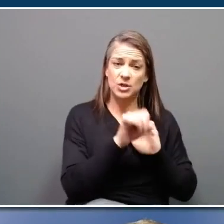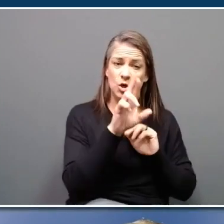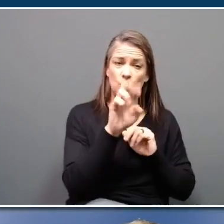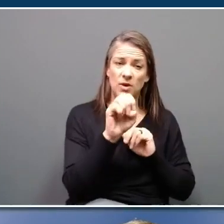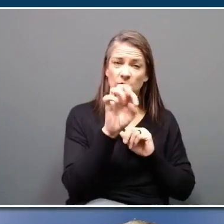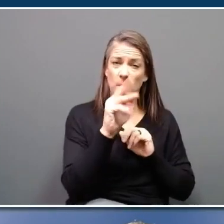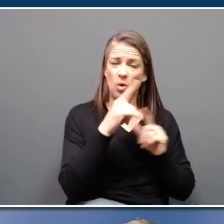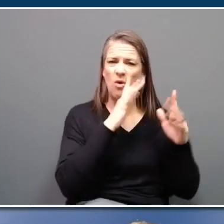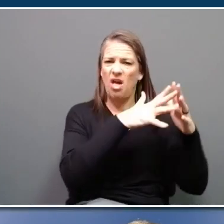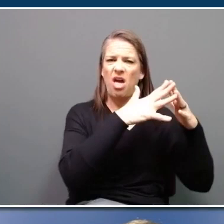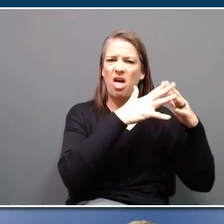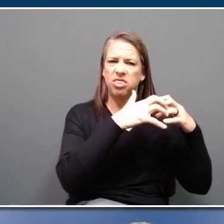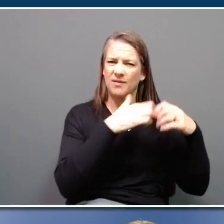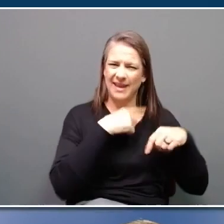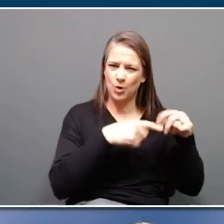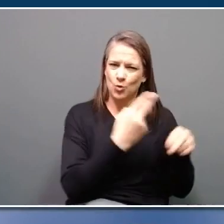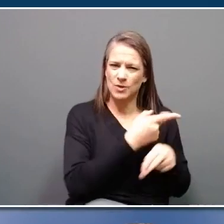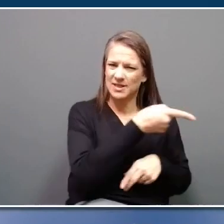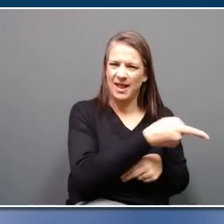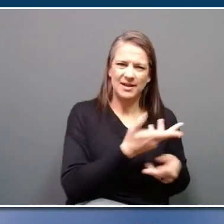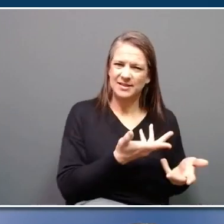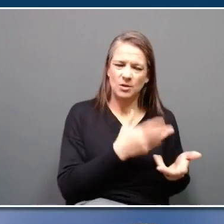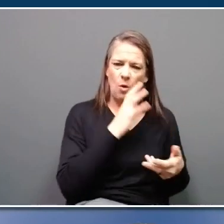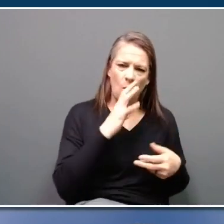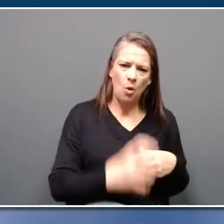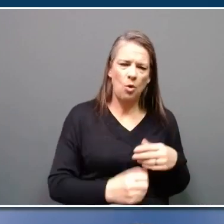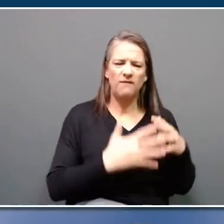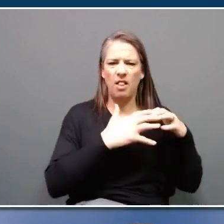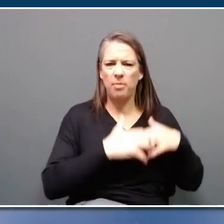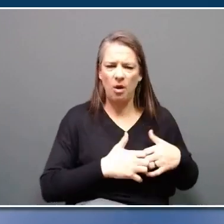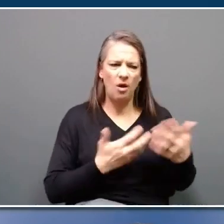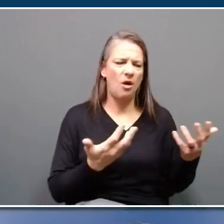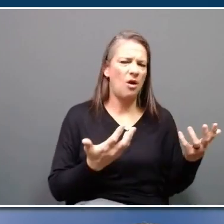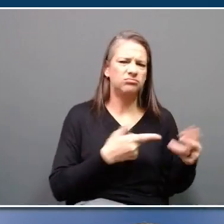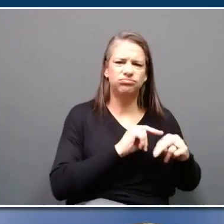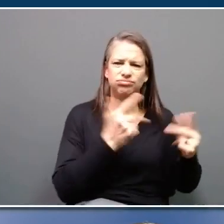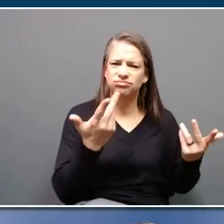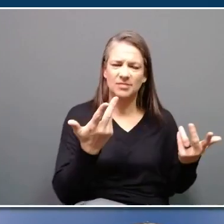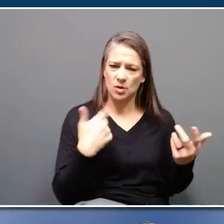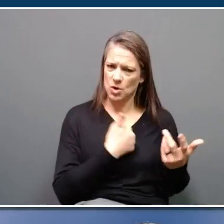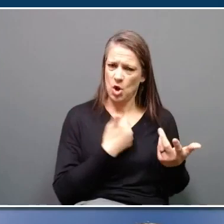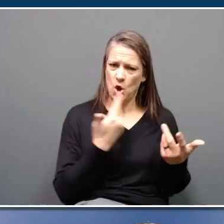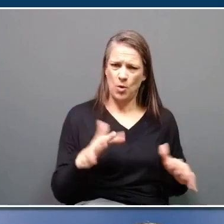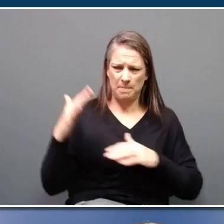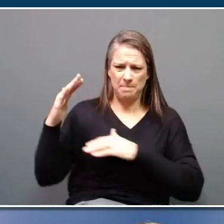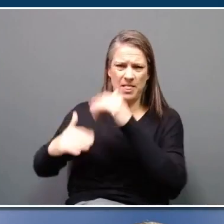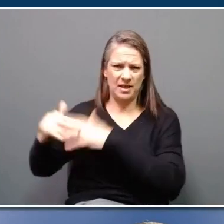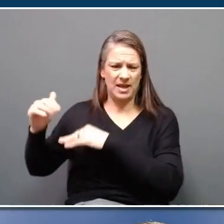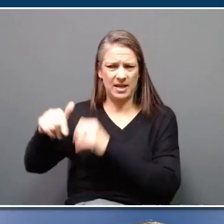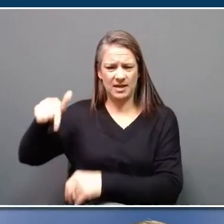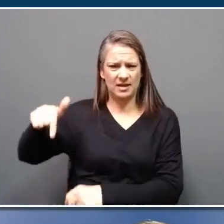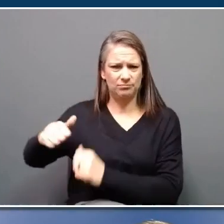We can't use most of it right now. It is old, it's fallen down. And we are already building at, I think it's